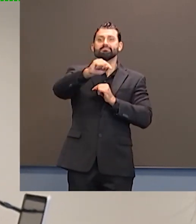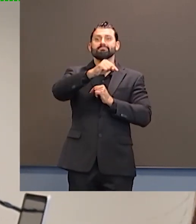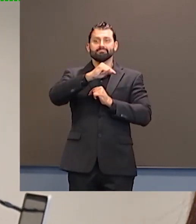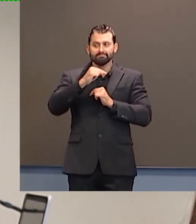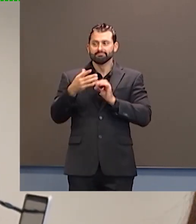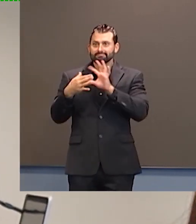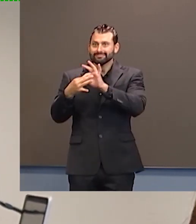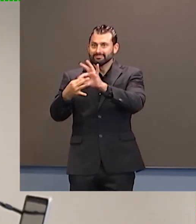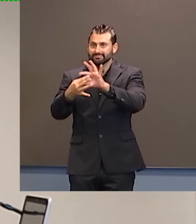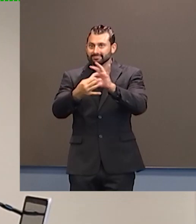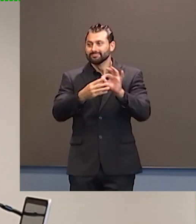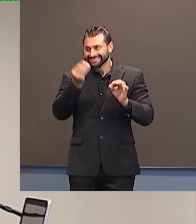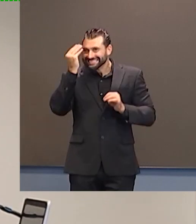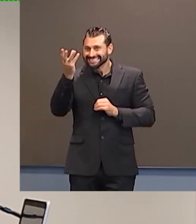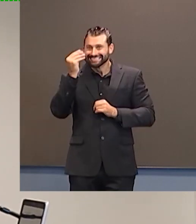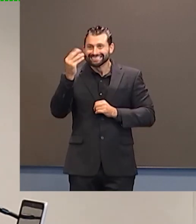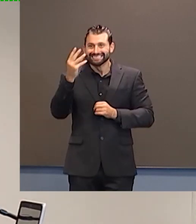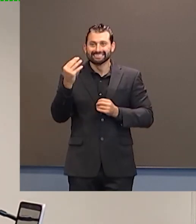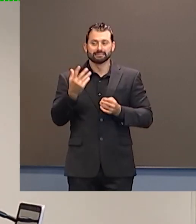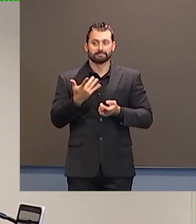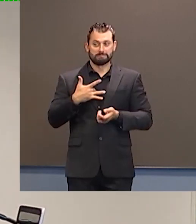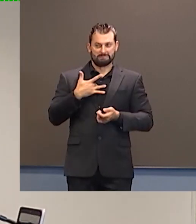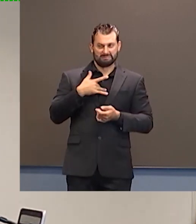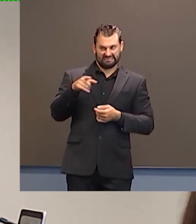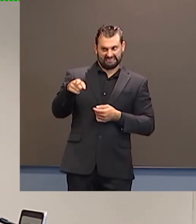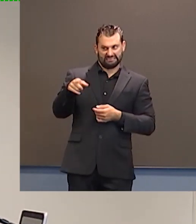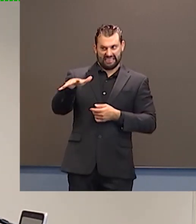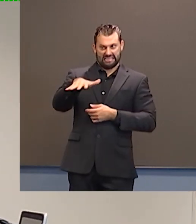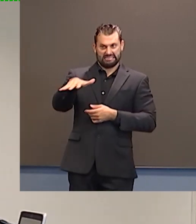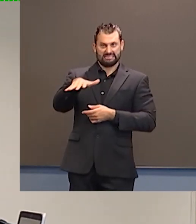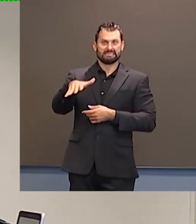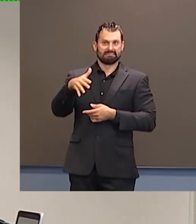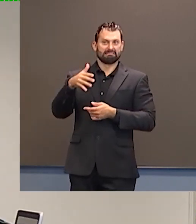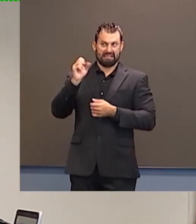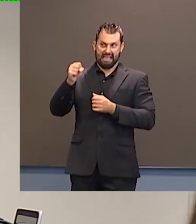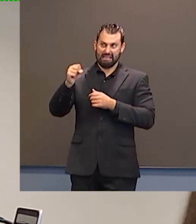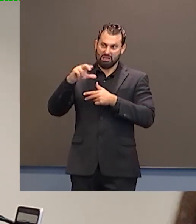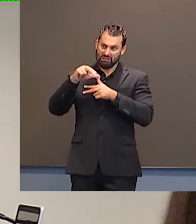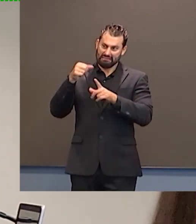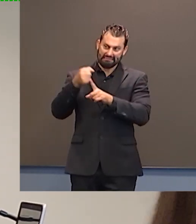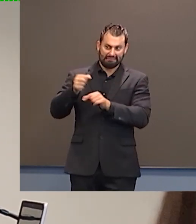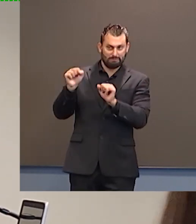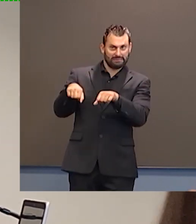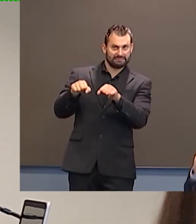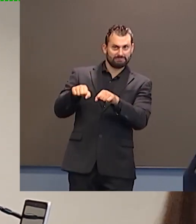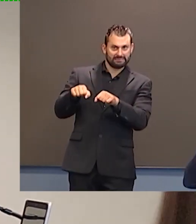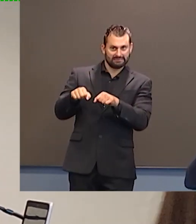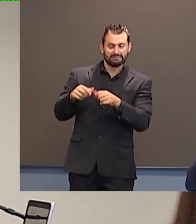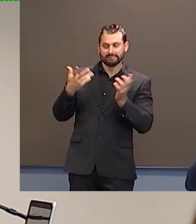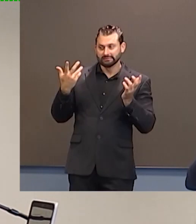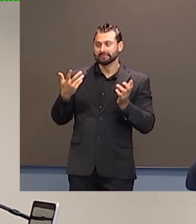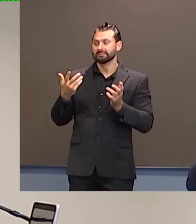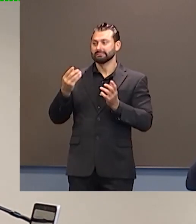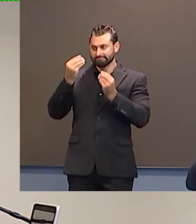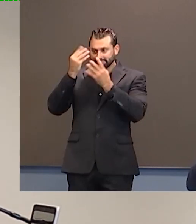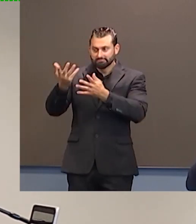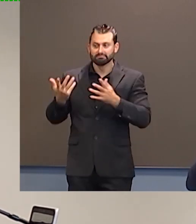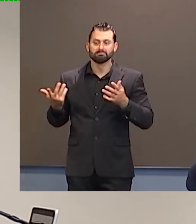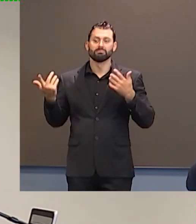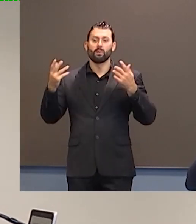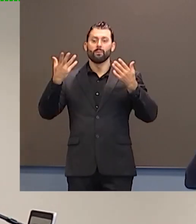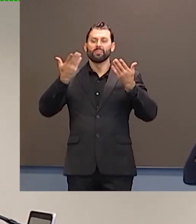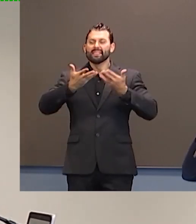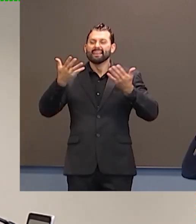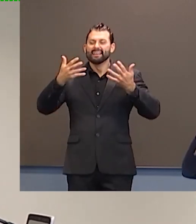much as possible we're working with fdot to ensure that the barges off of the howard franklin are going to be secured we don't want them coming loose during a